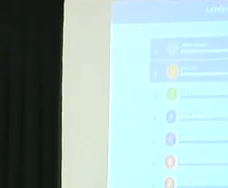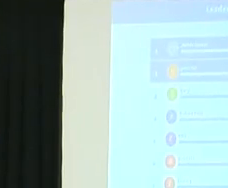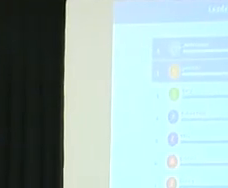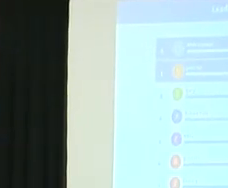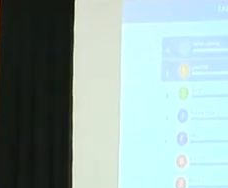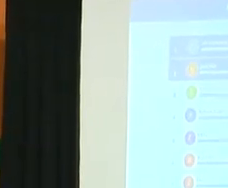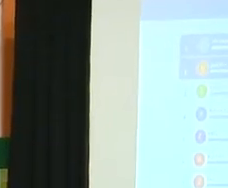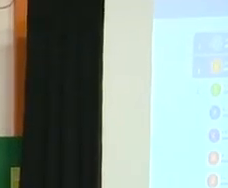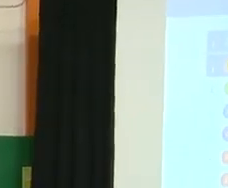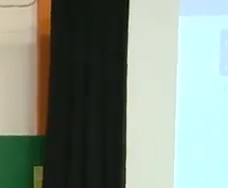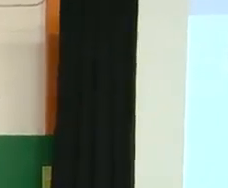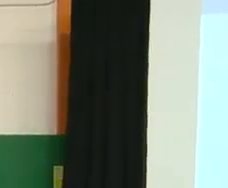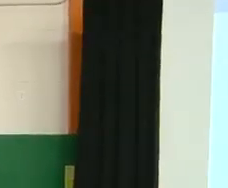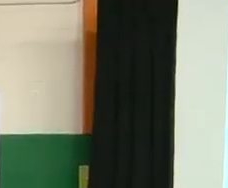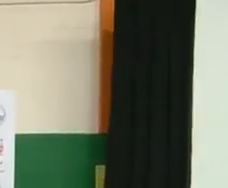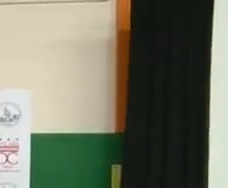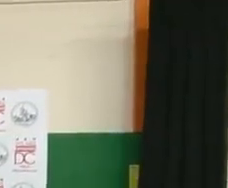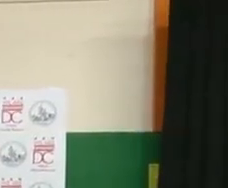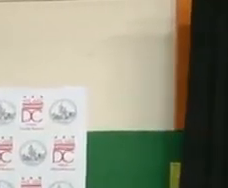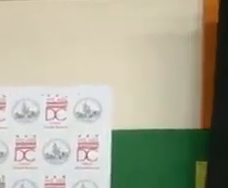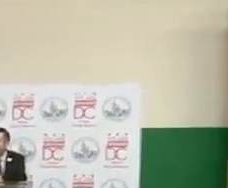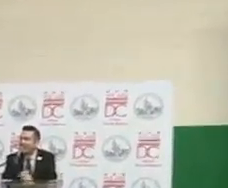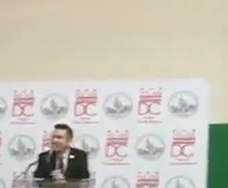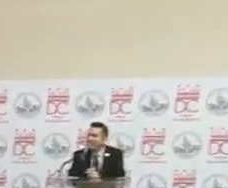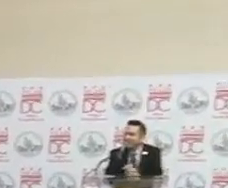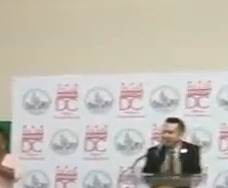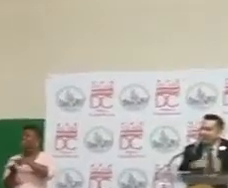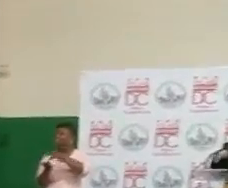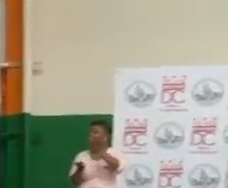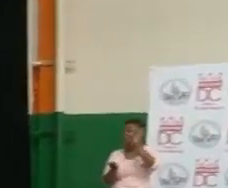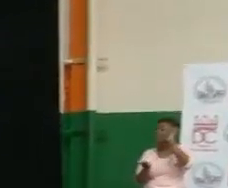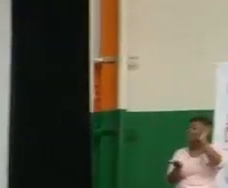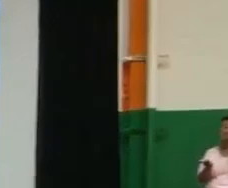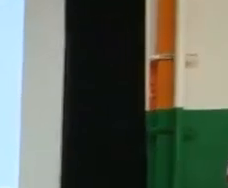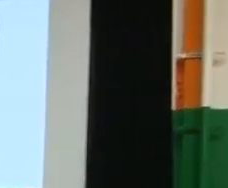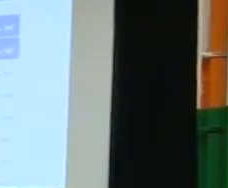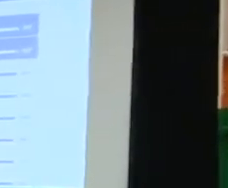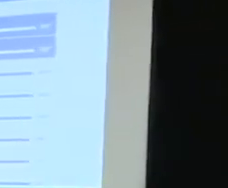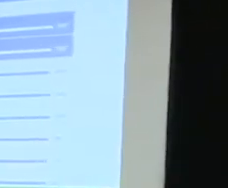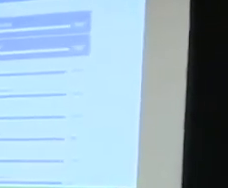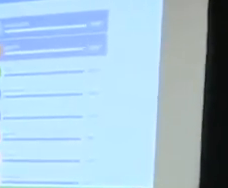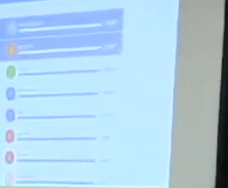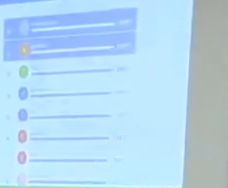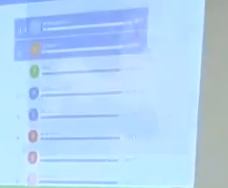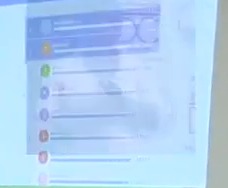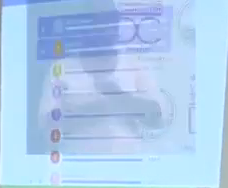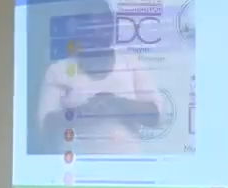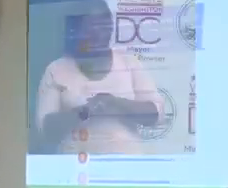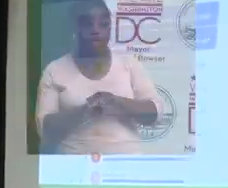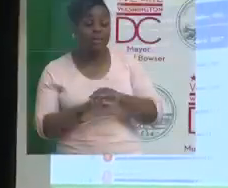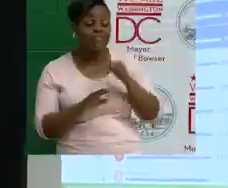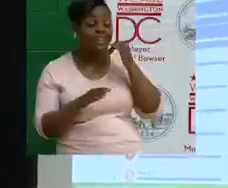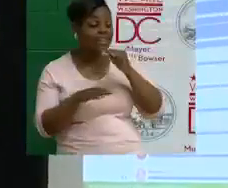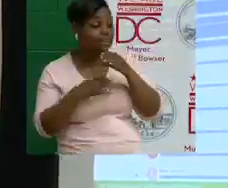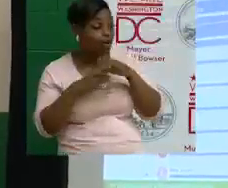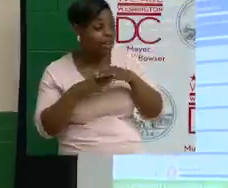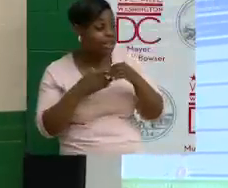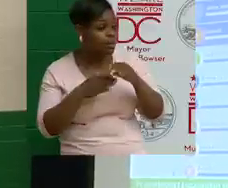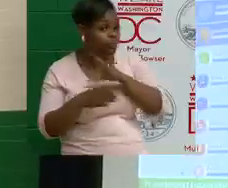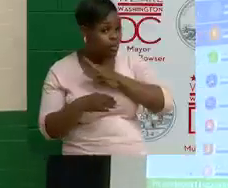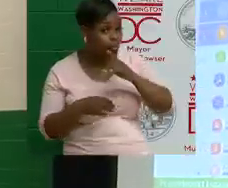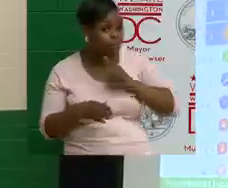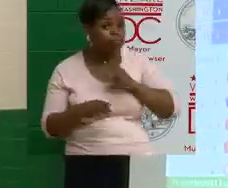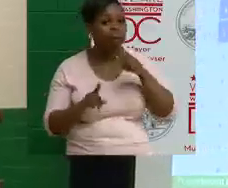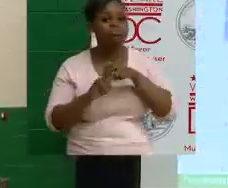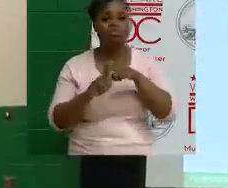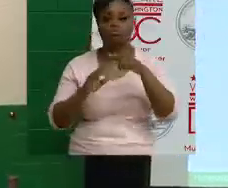Stand up so everyone can see you, who took it home. So if you're on the leaderboard, please see the registration desk